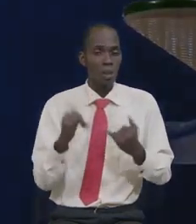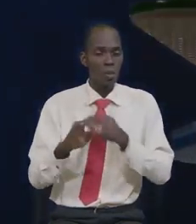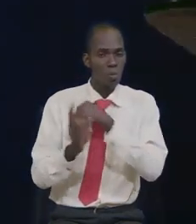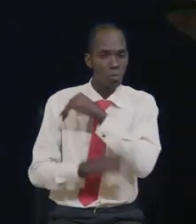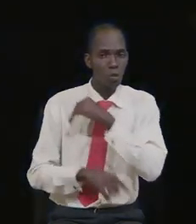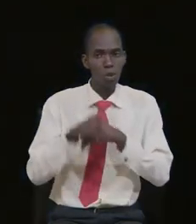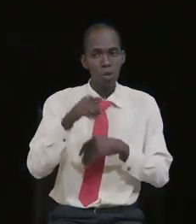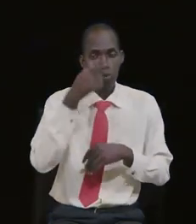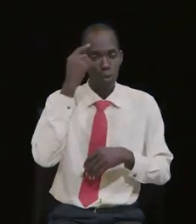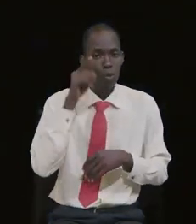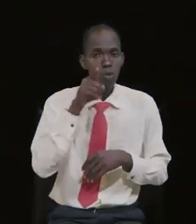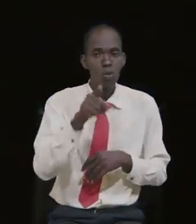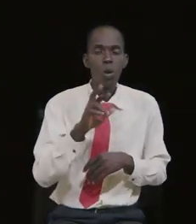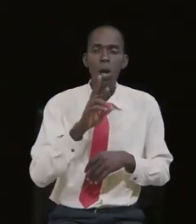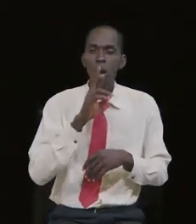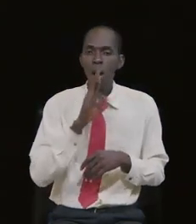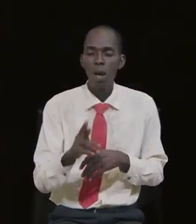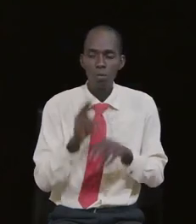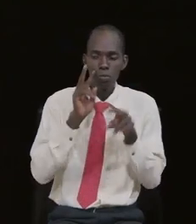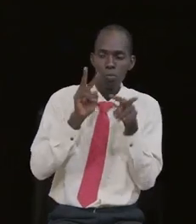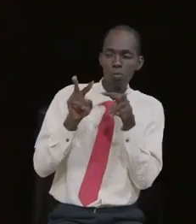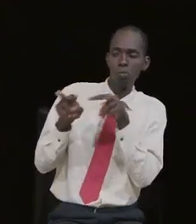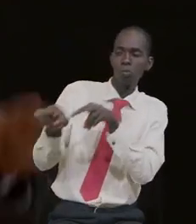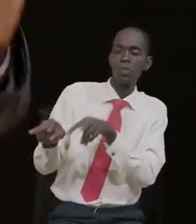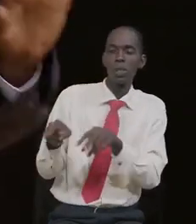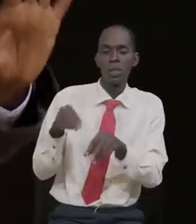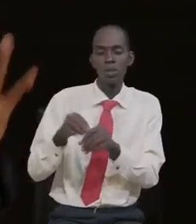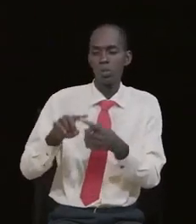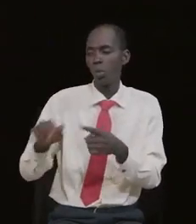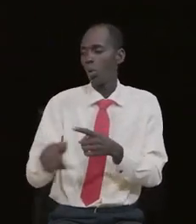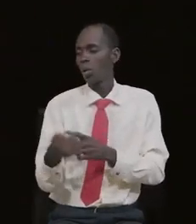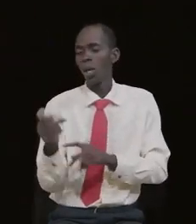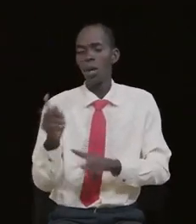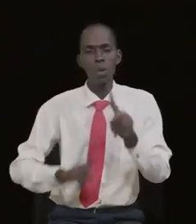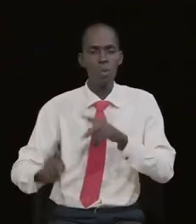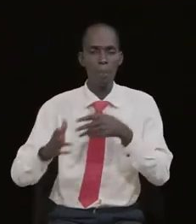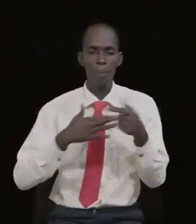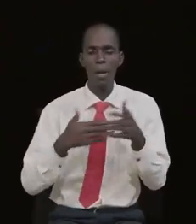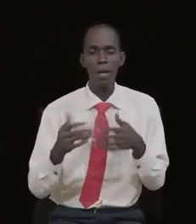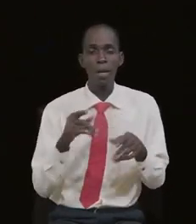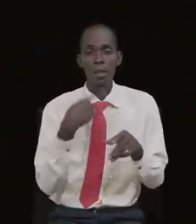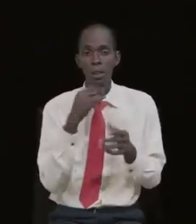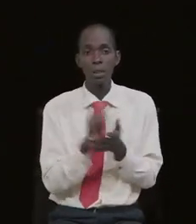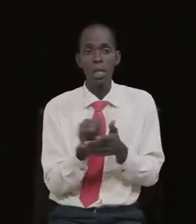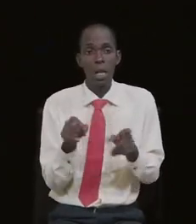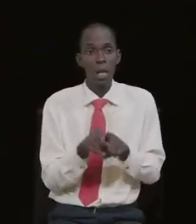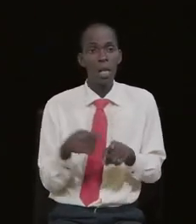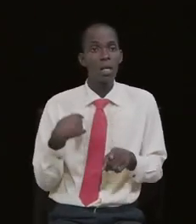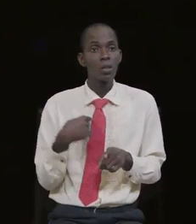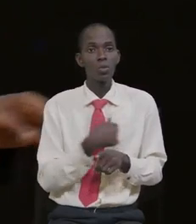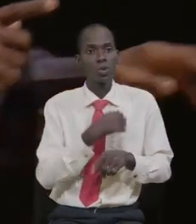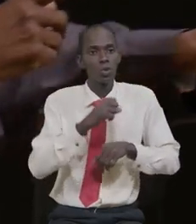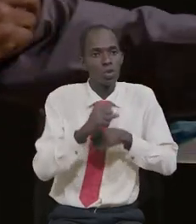put your mouth, your eyes in their matter. It says, as we suffer, the